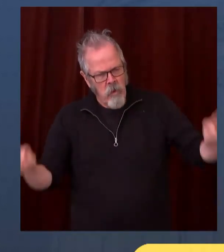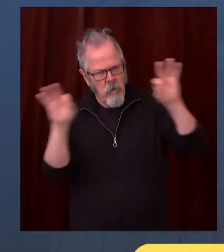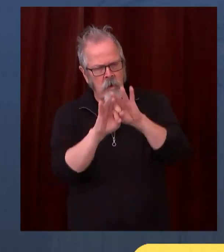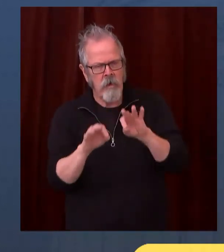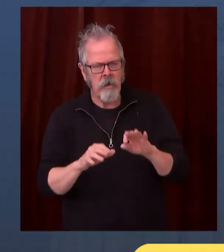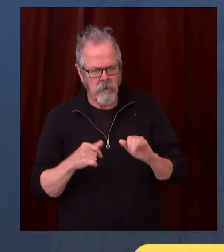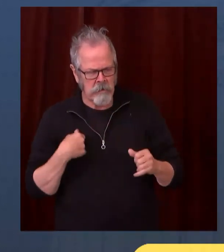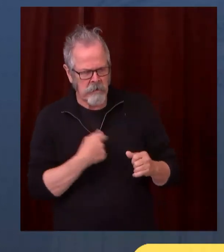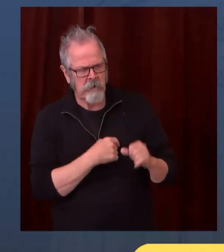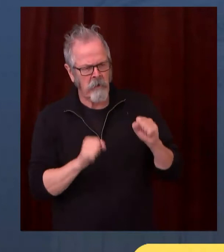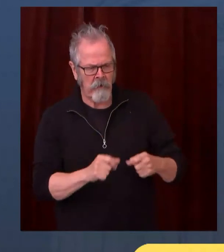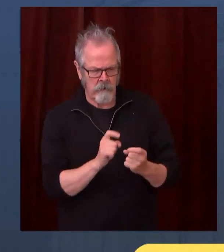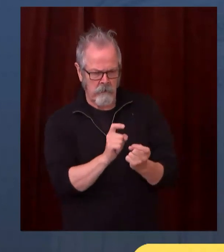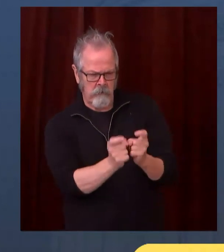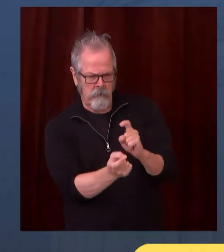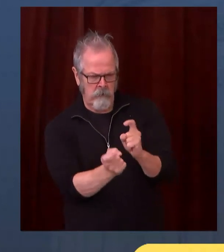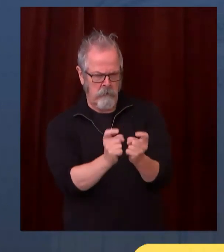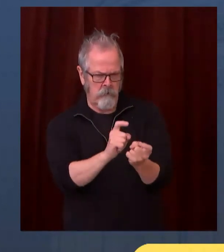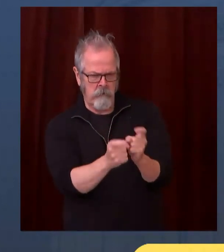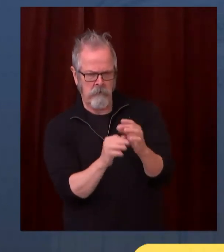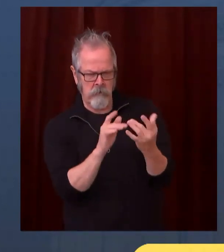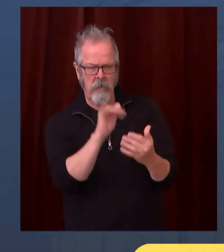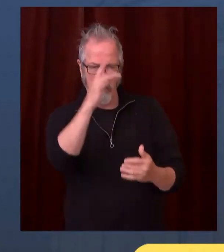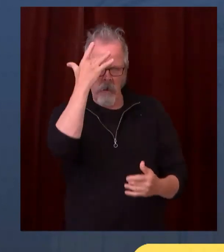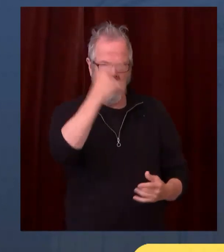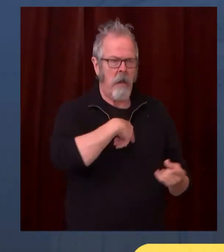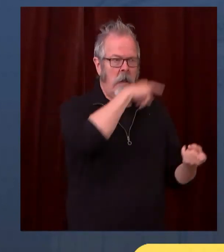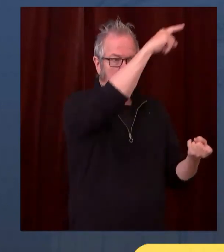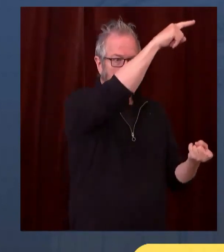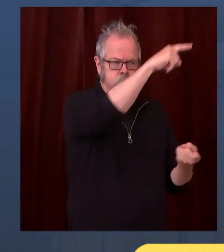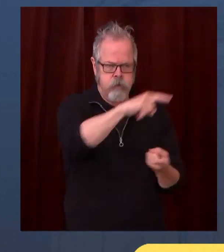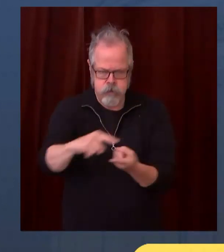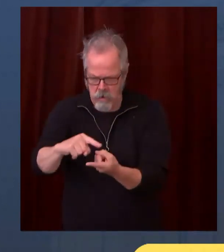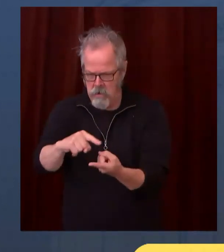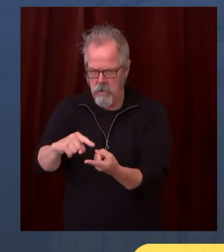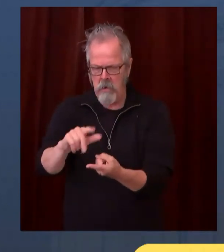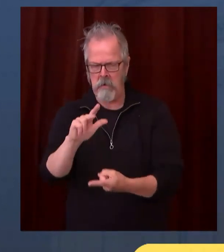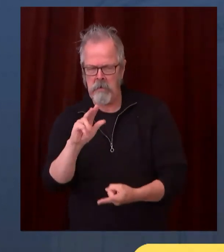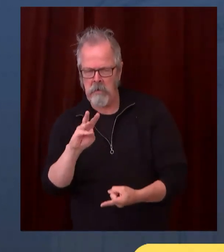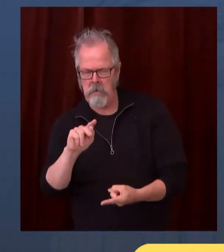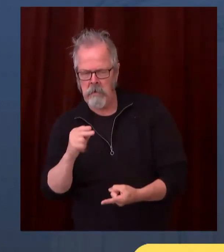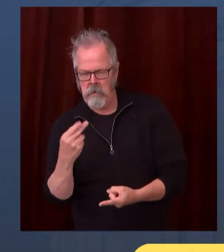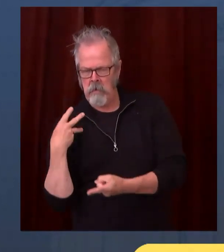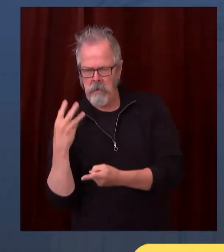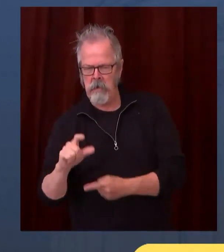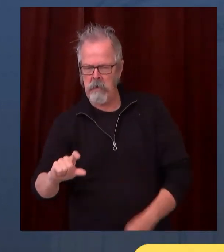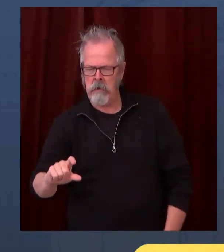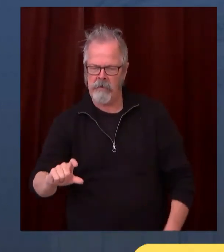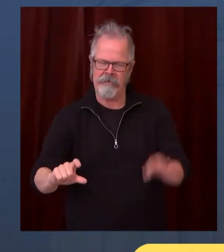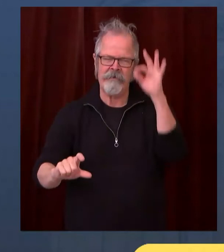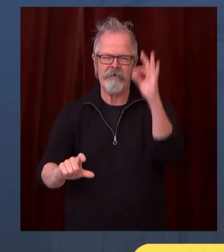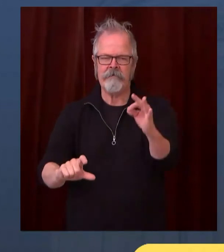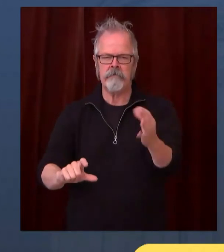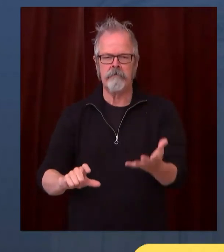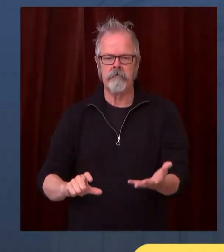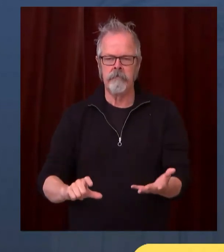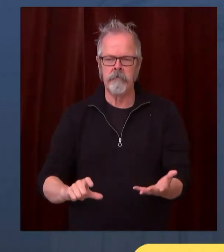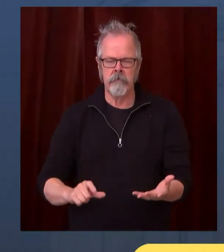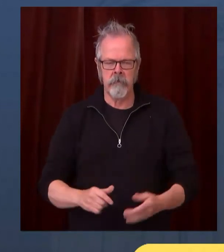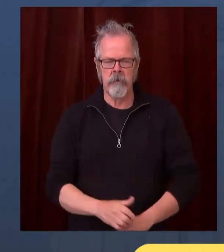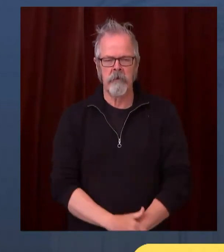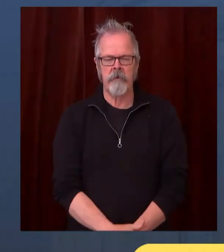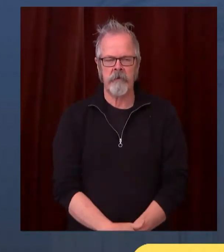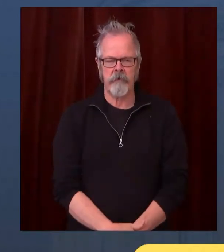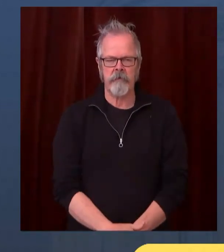Washington. Now, obviously, the people who are responsible for that are Washingtonians. There are people who are wearing masks today. There are people who are